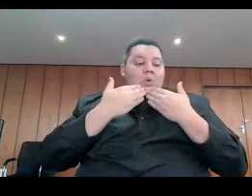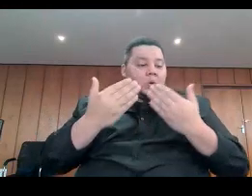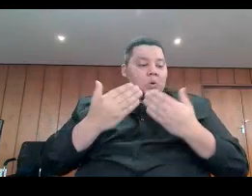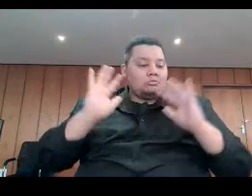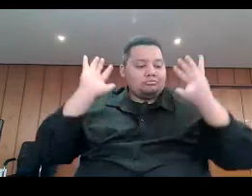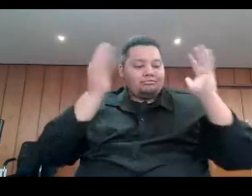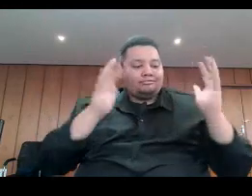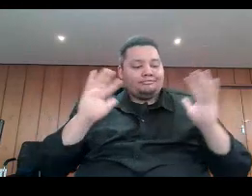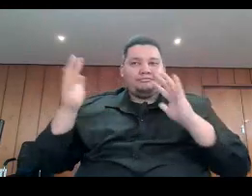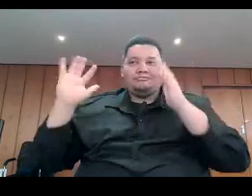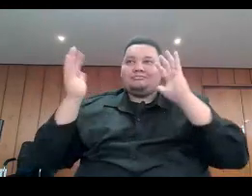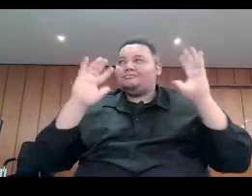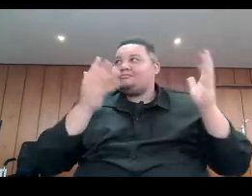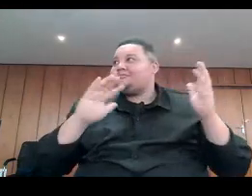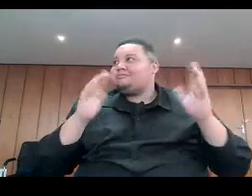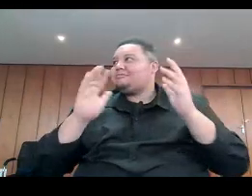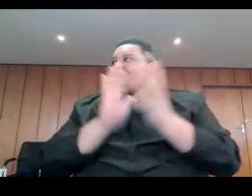much.